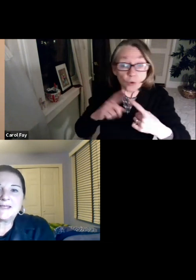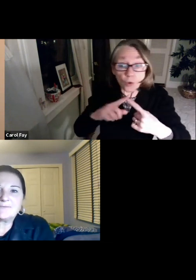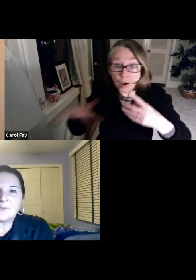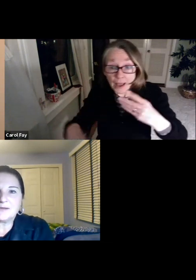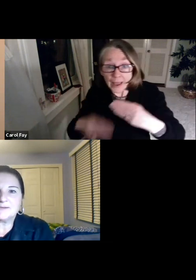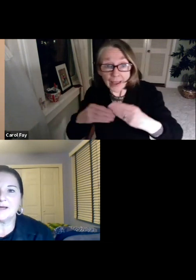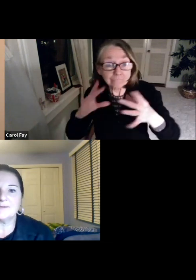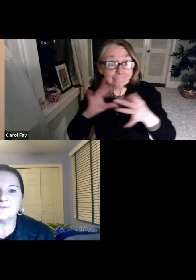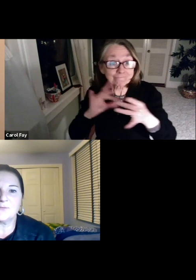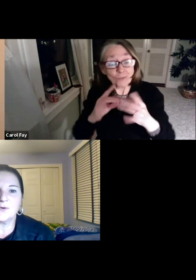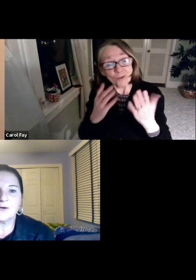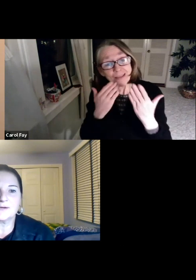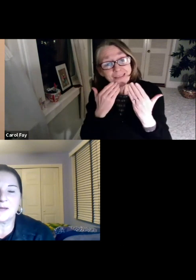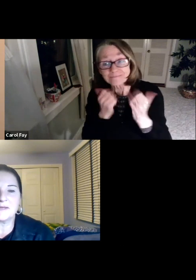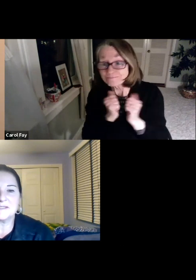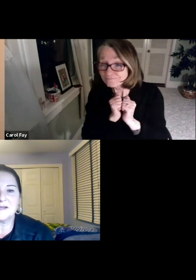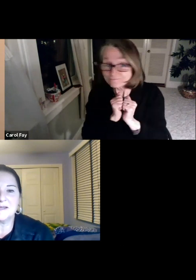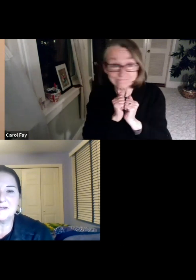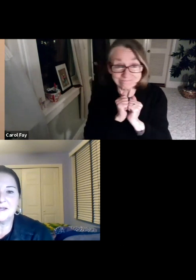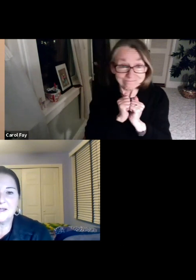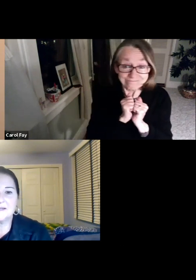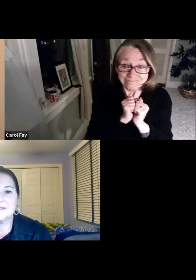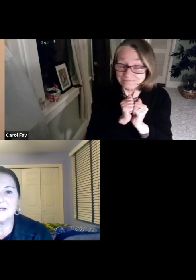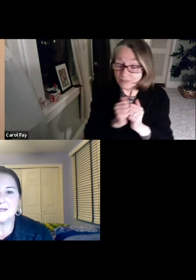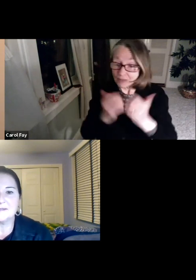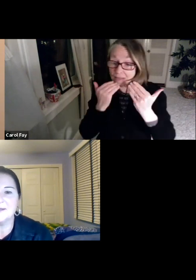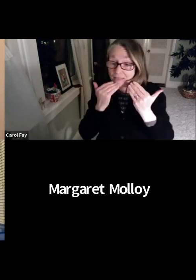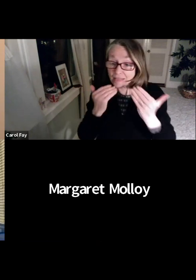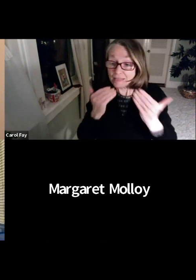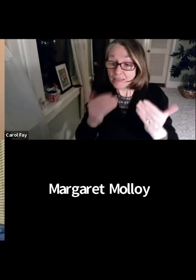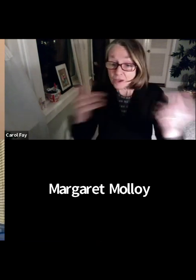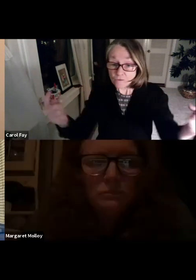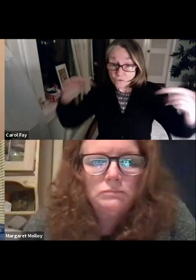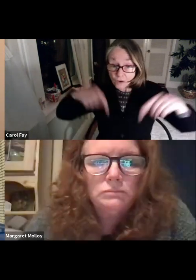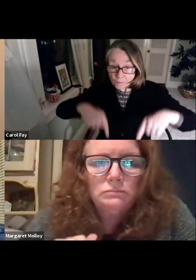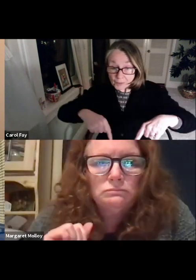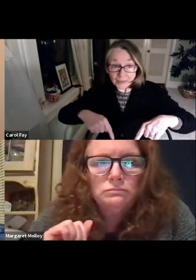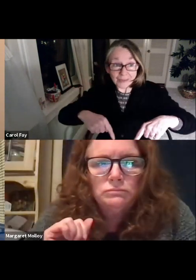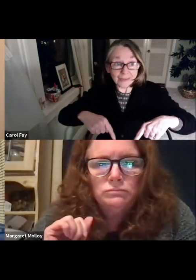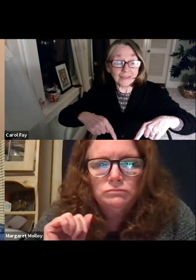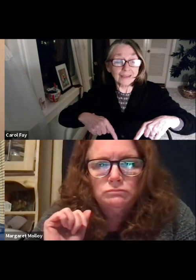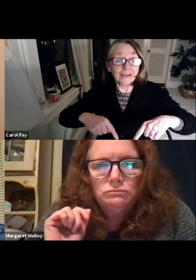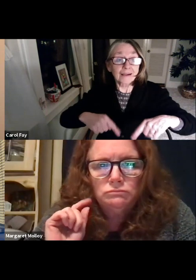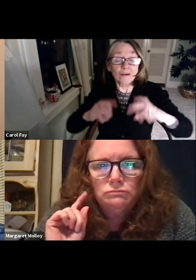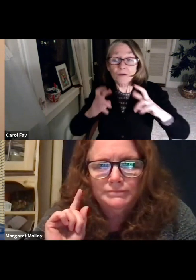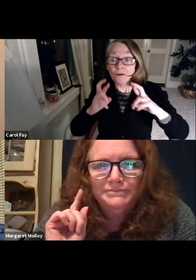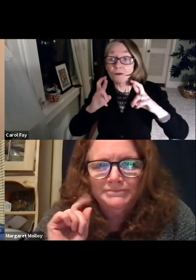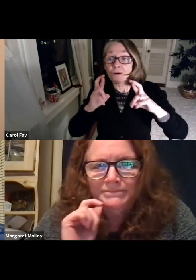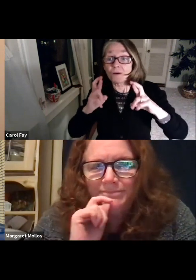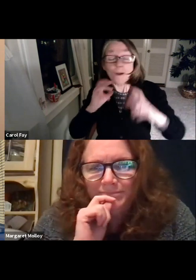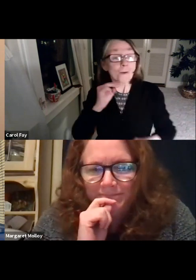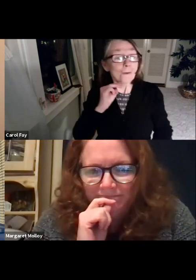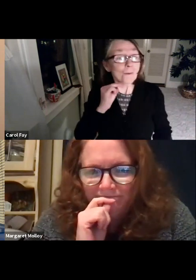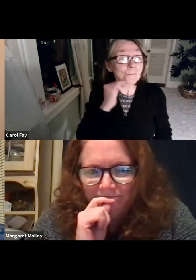Well, I thank everyone for coming tonight. And again, hopefully we will have, Margie has a